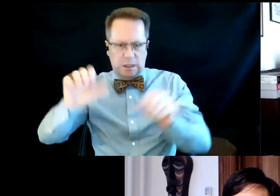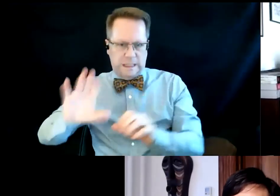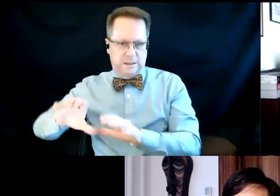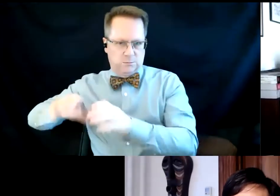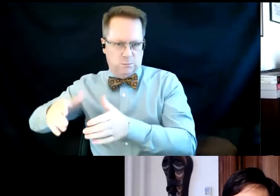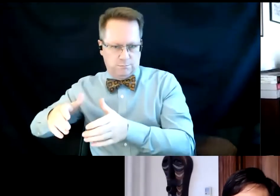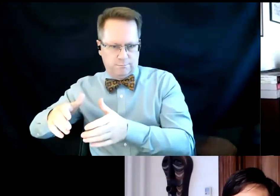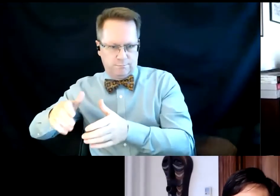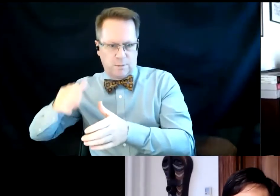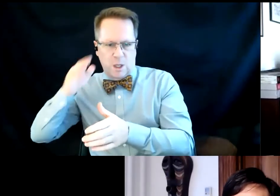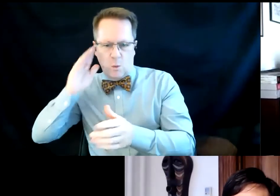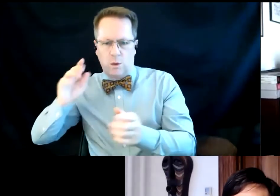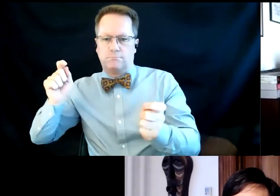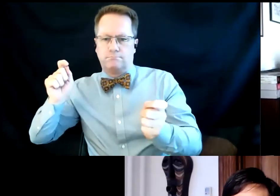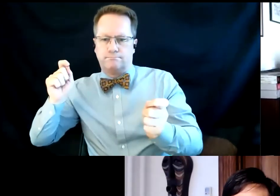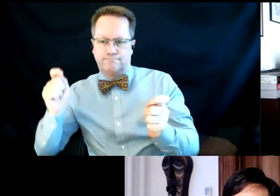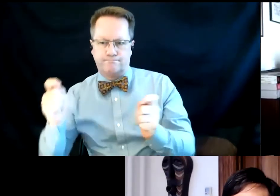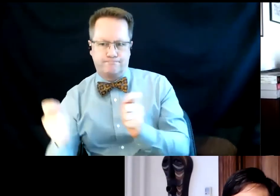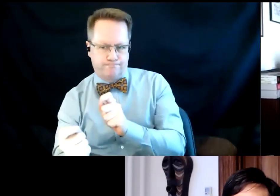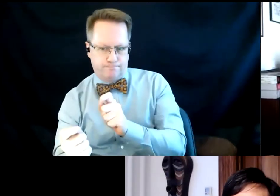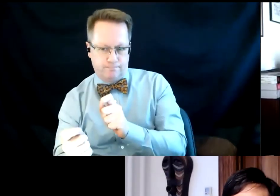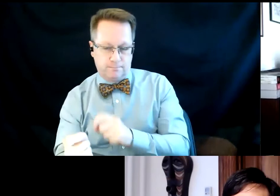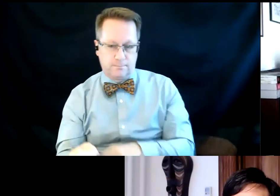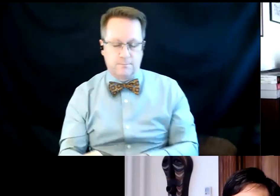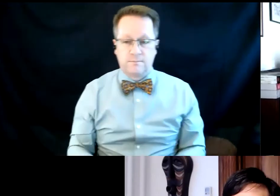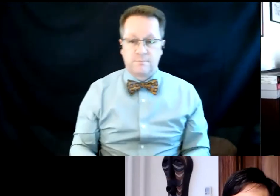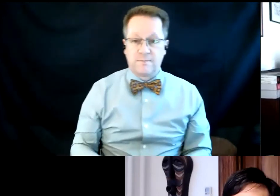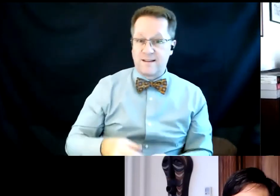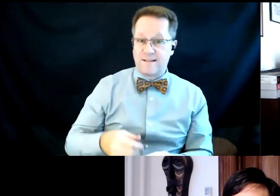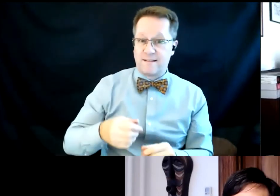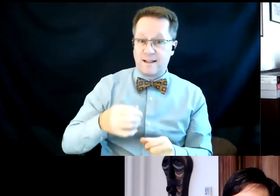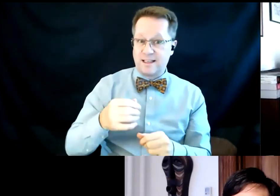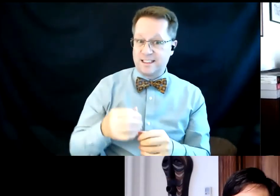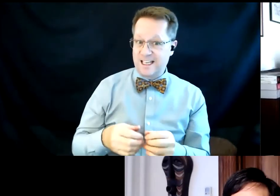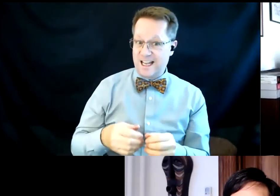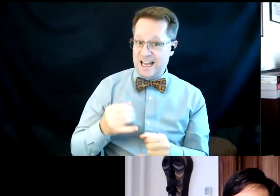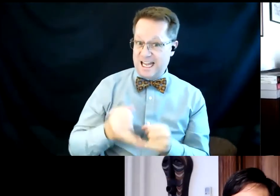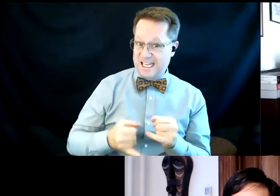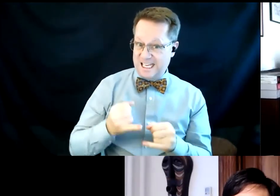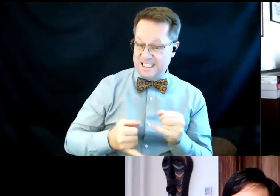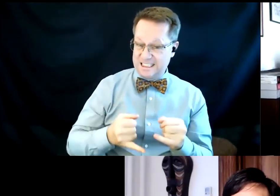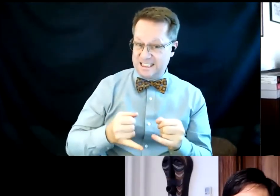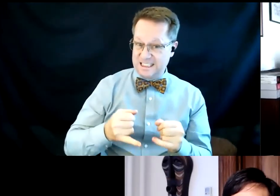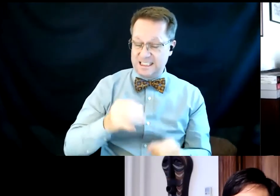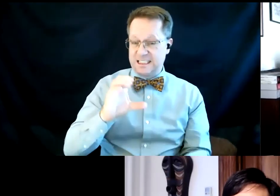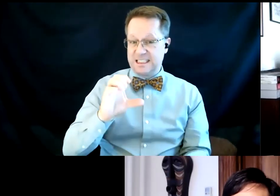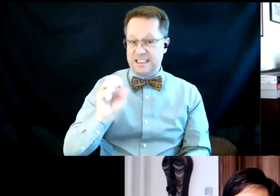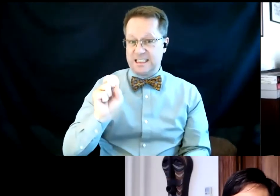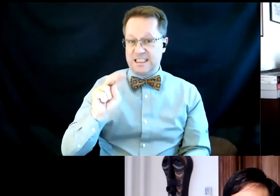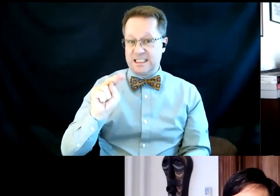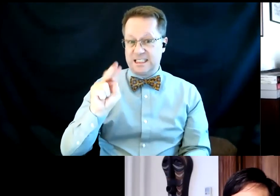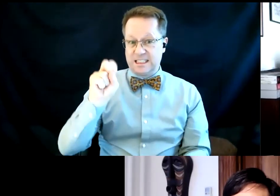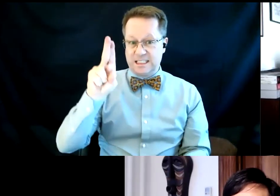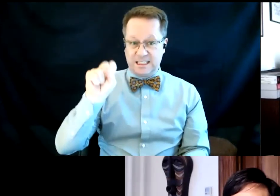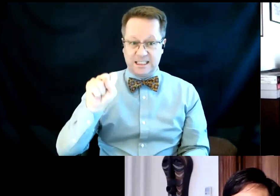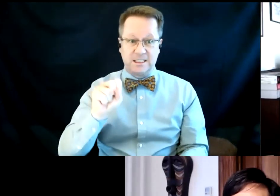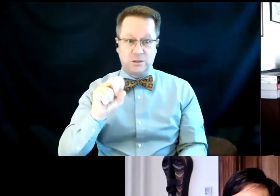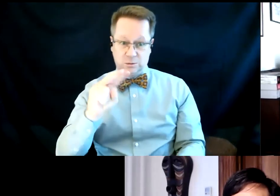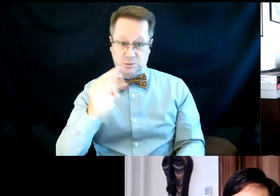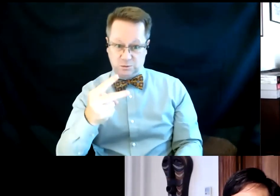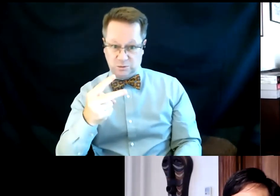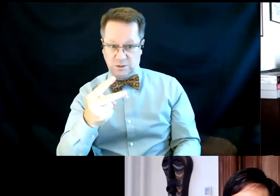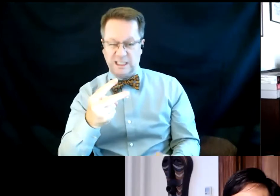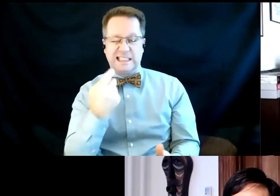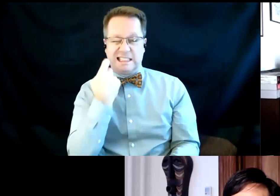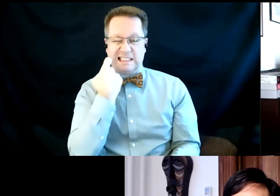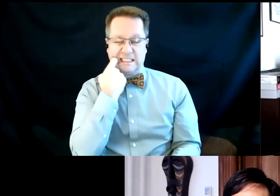about. And finally, let's talk about Census 2. You just argued it. First of all, I don't know if